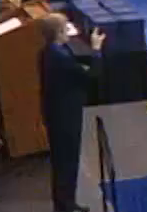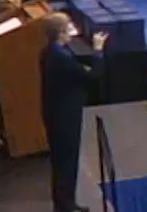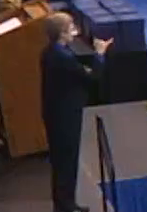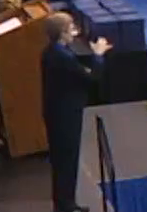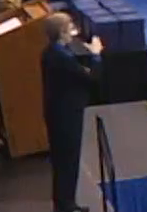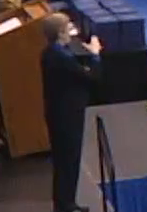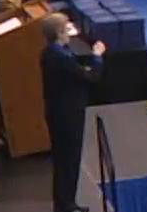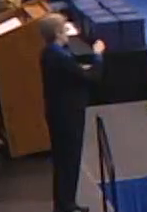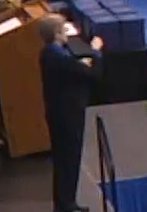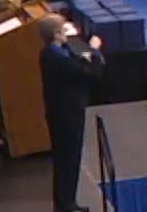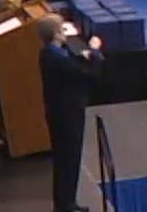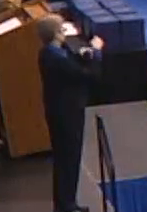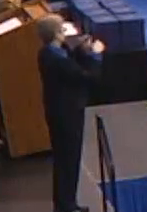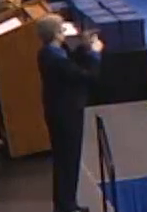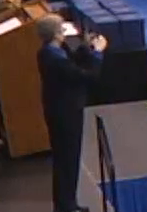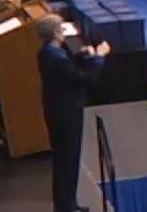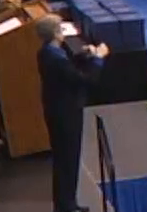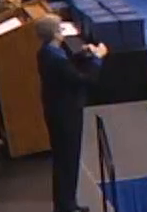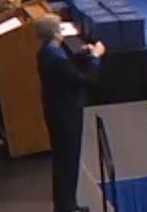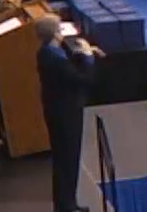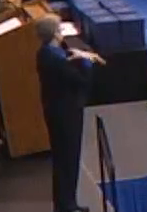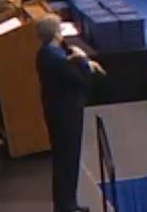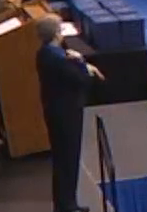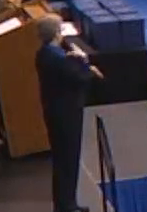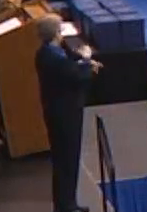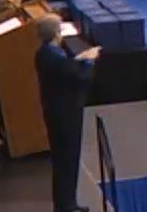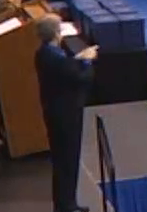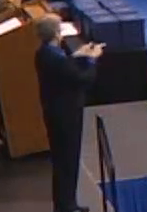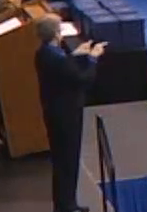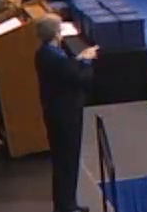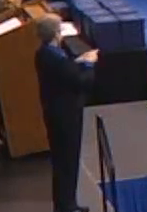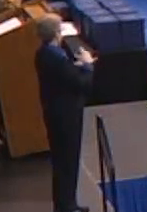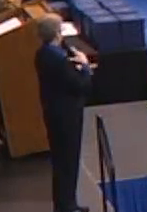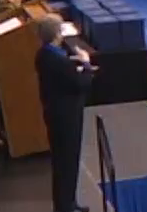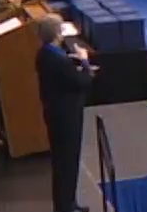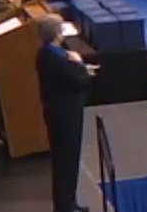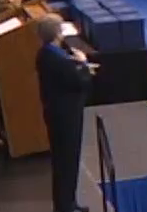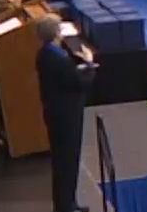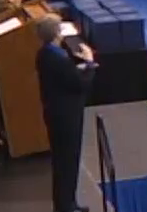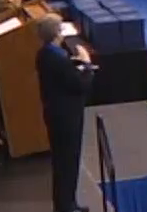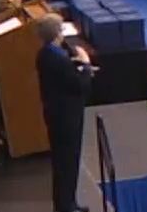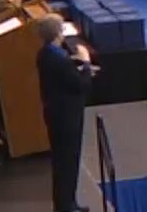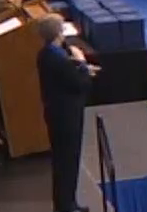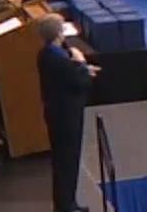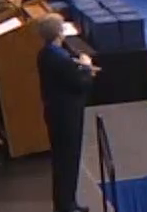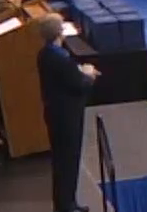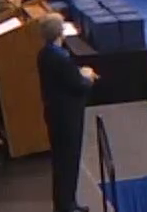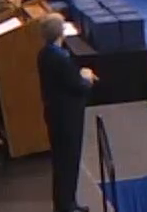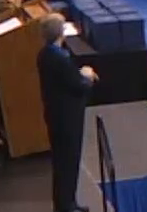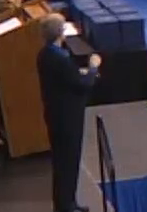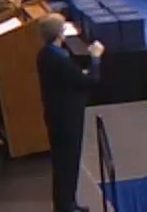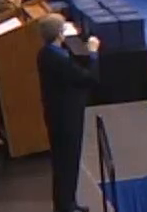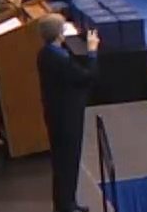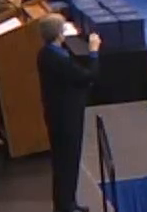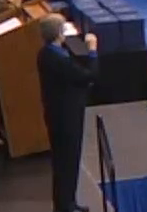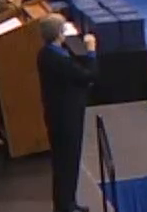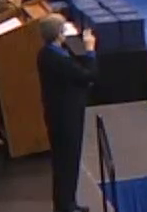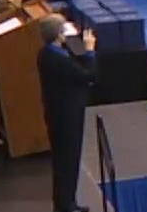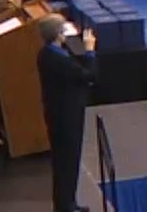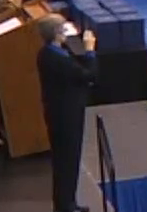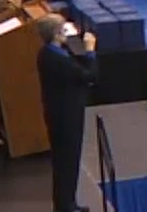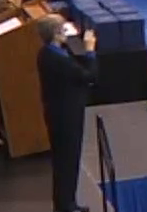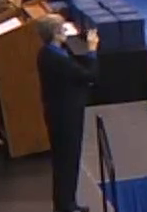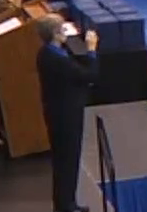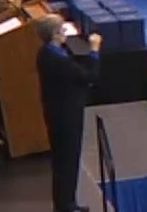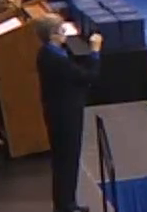served as chairman of the Madison County Legislation Committee. In November 2012, he was selected to serve as chairman